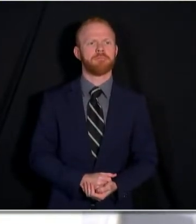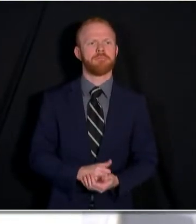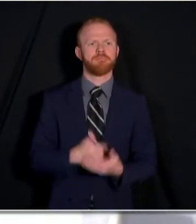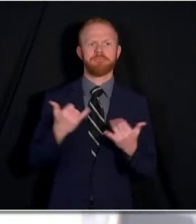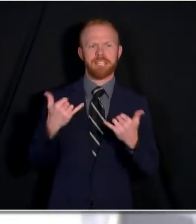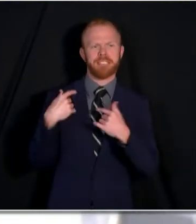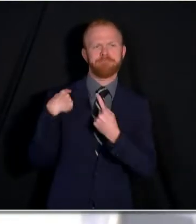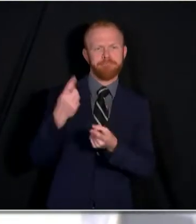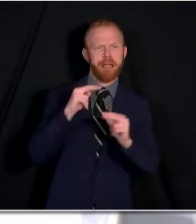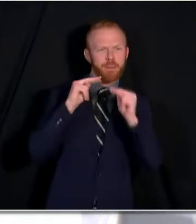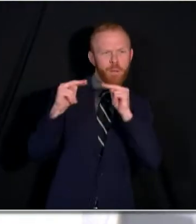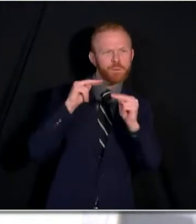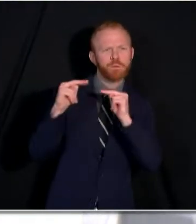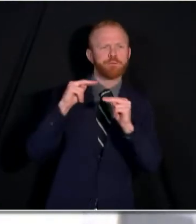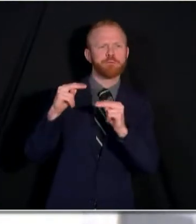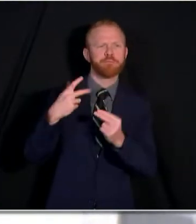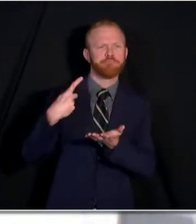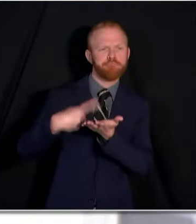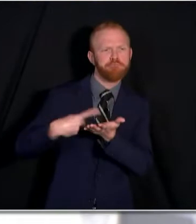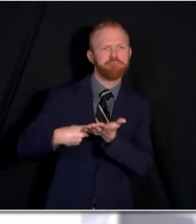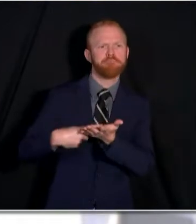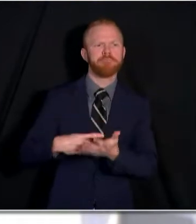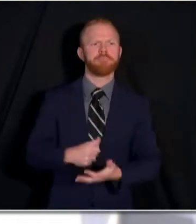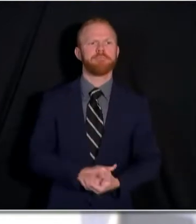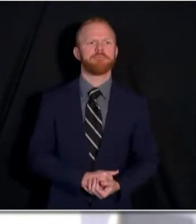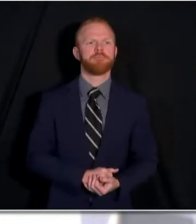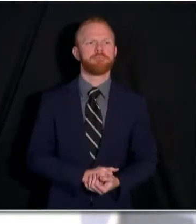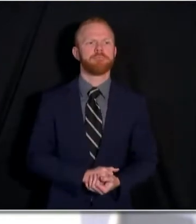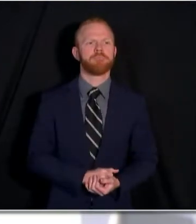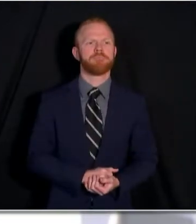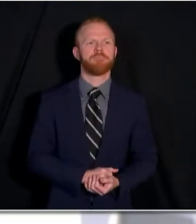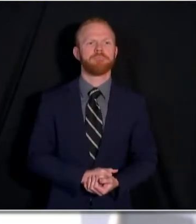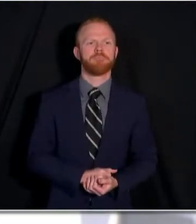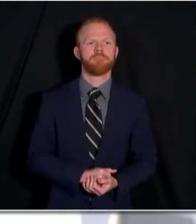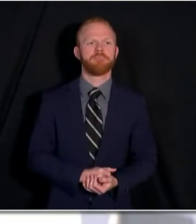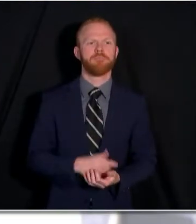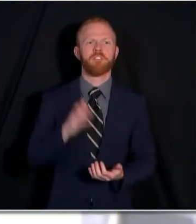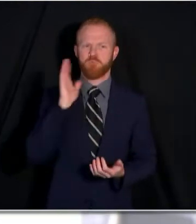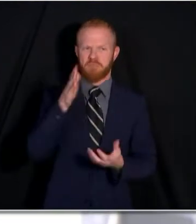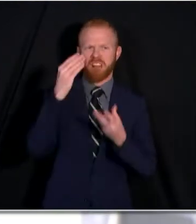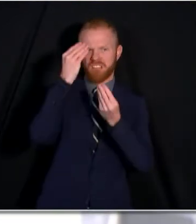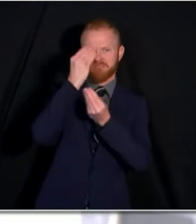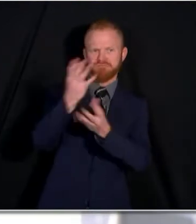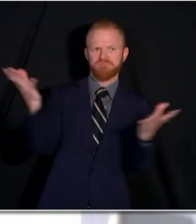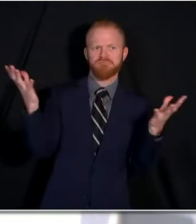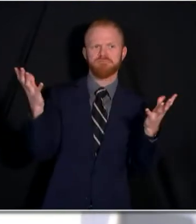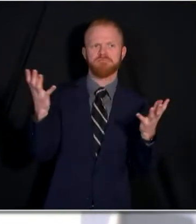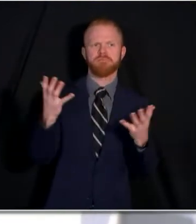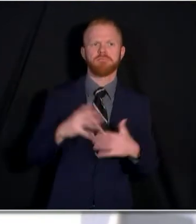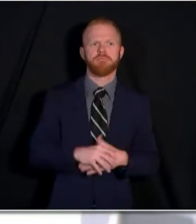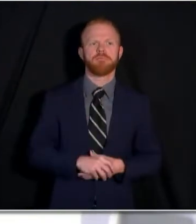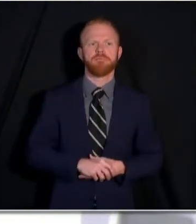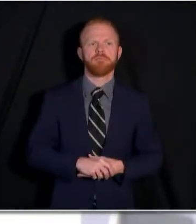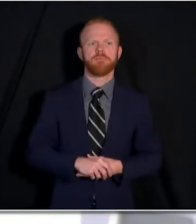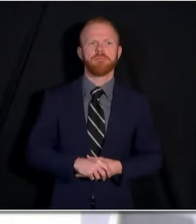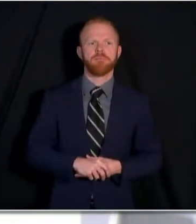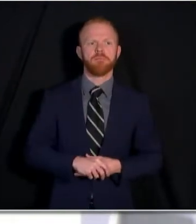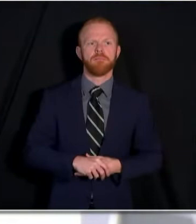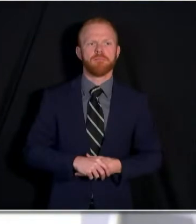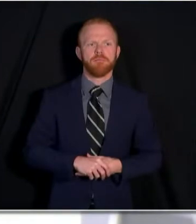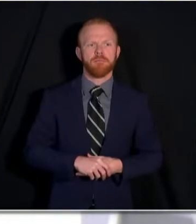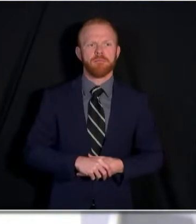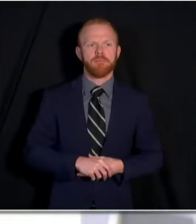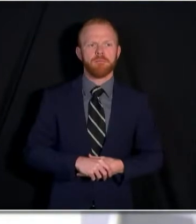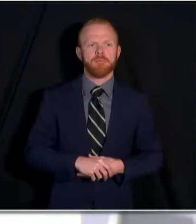Tomorrow, the fruits of other negotiations will be made public as it relates to other early action, particularly supporting small business